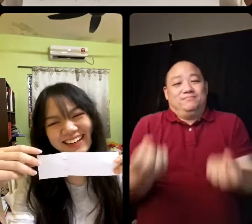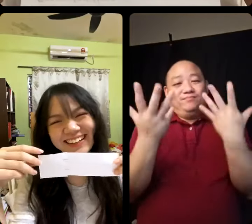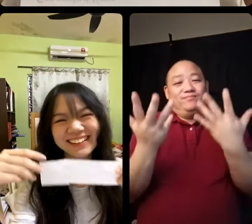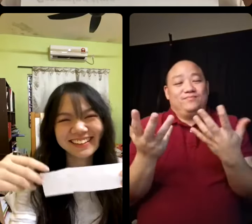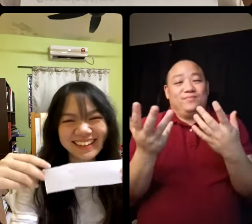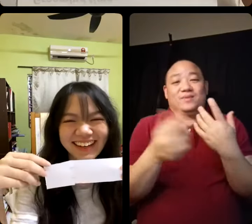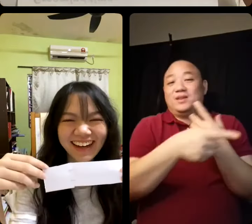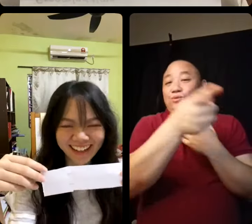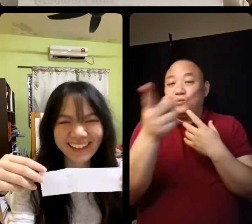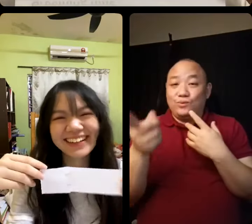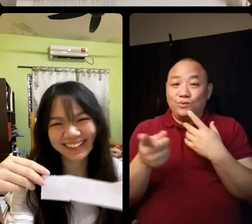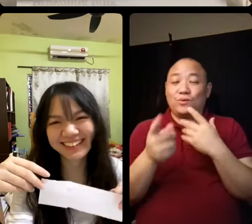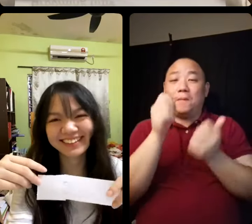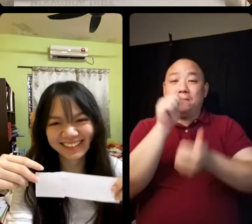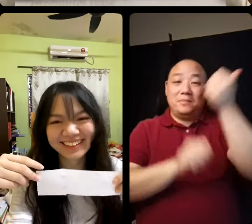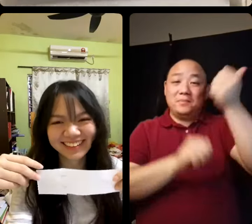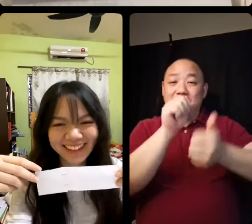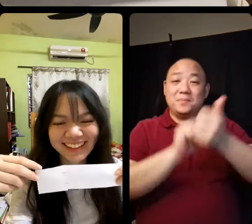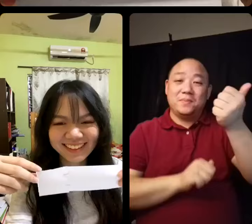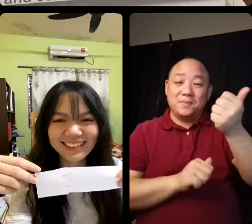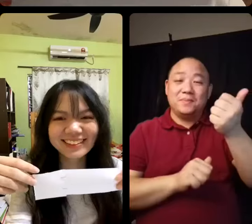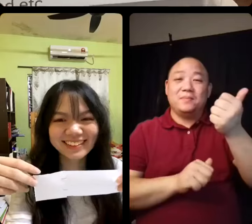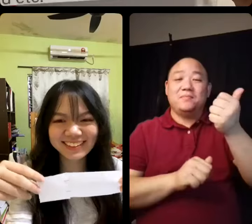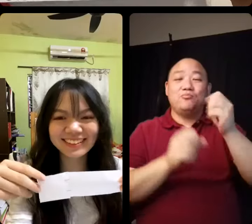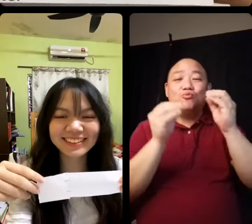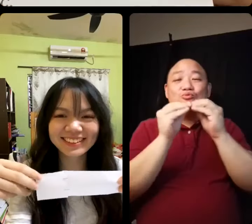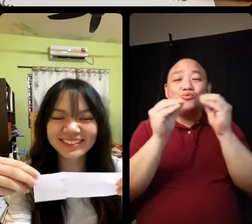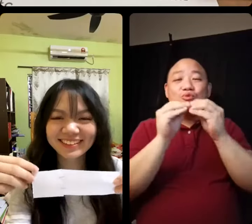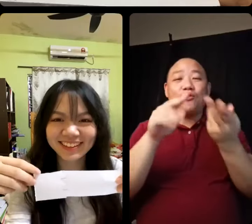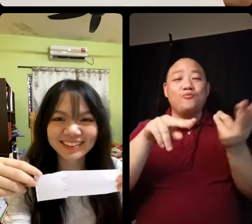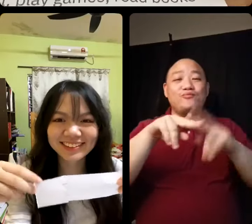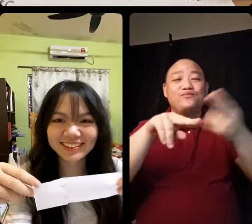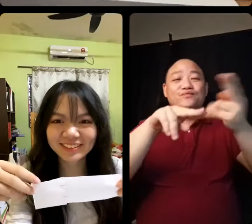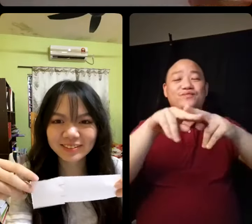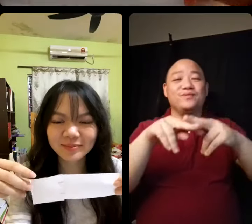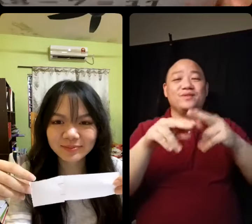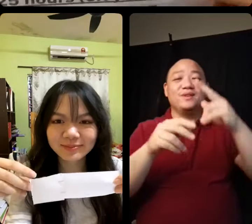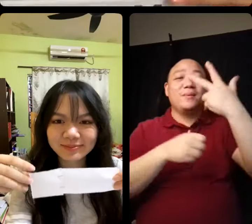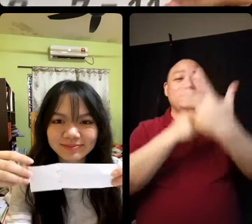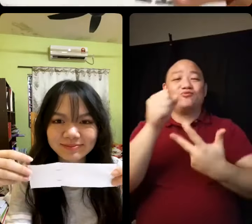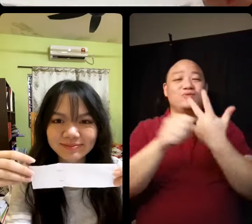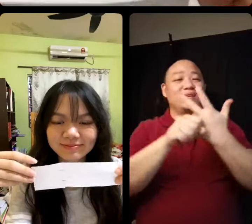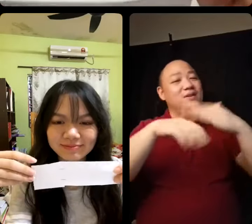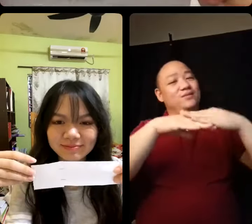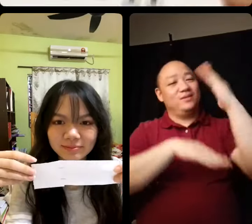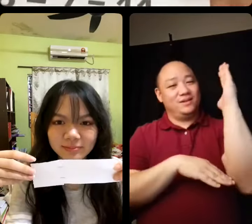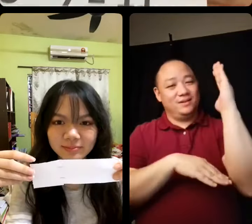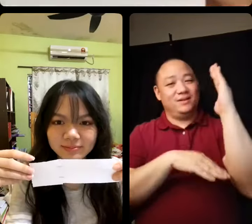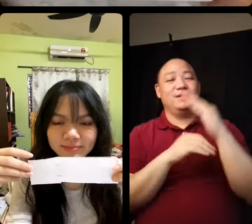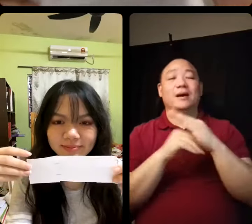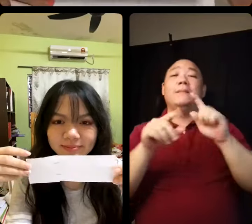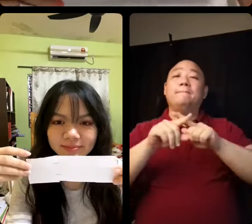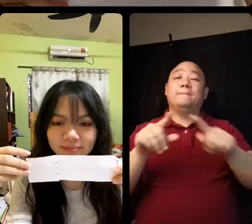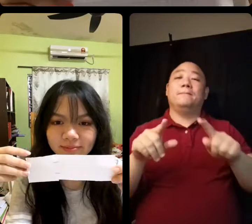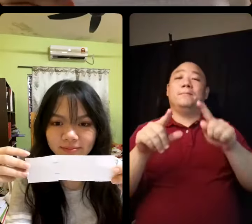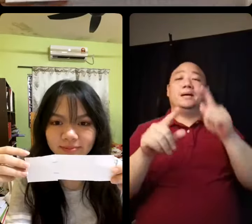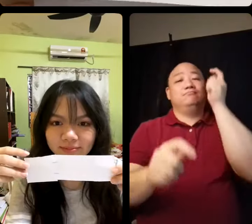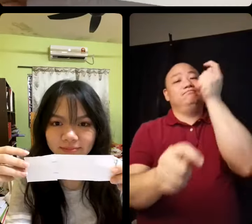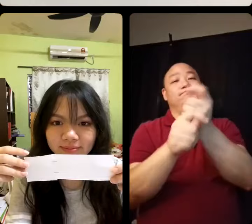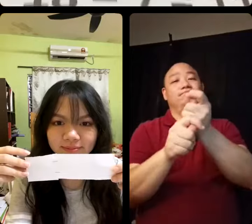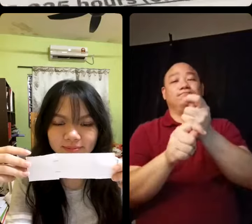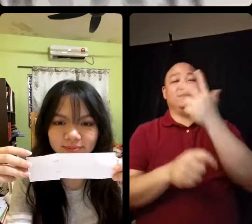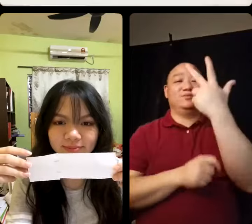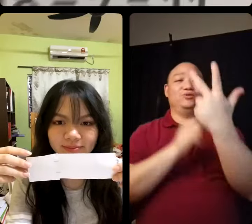social media tu dah berapa jam tu? So okay, so we're going to figure only 3 hours here. So yeah, let's go with